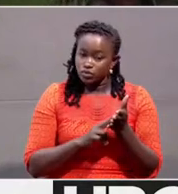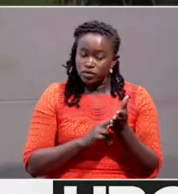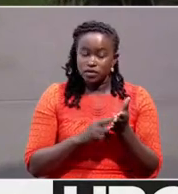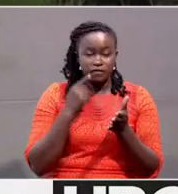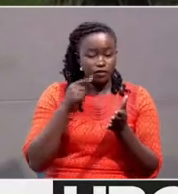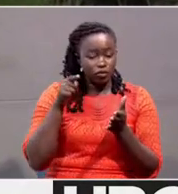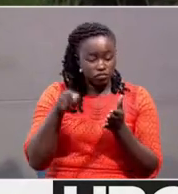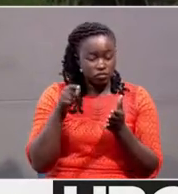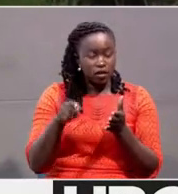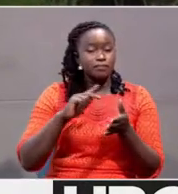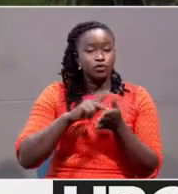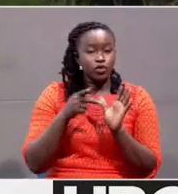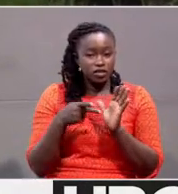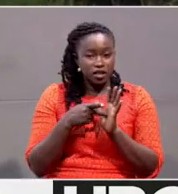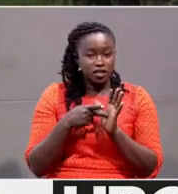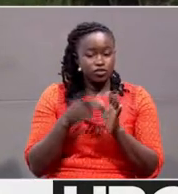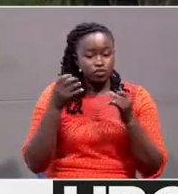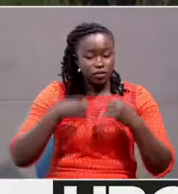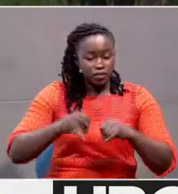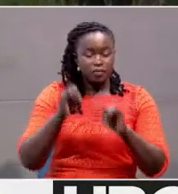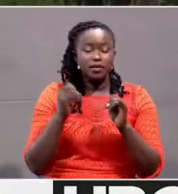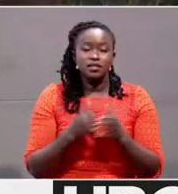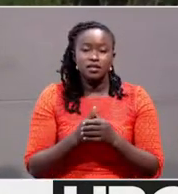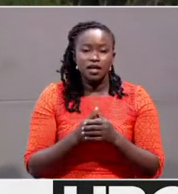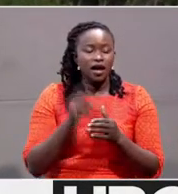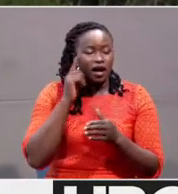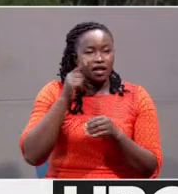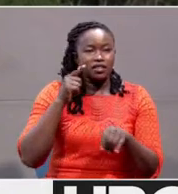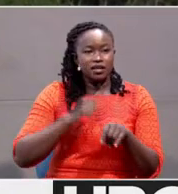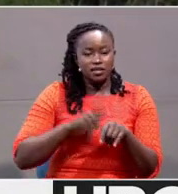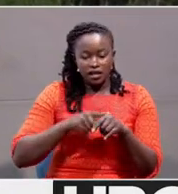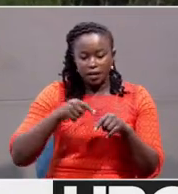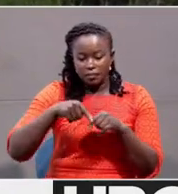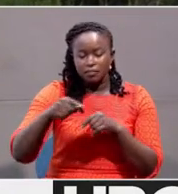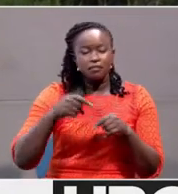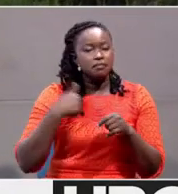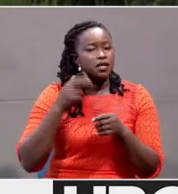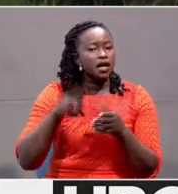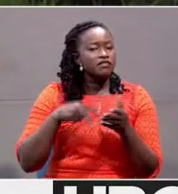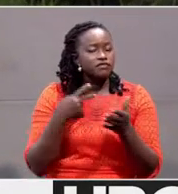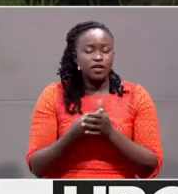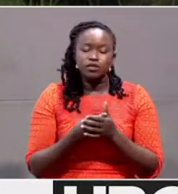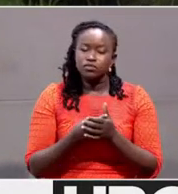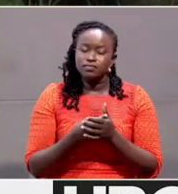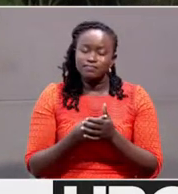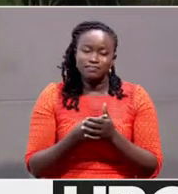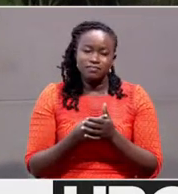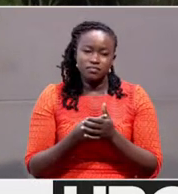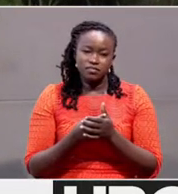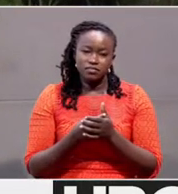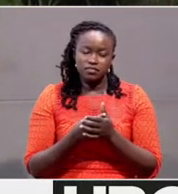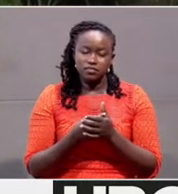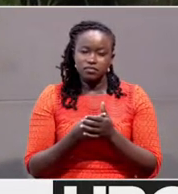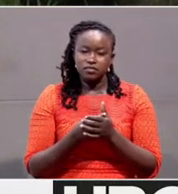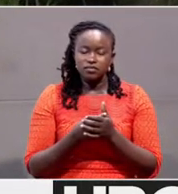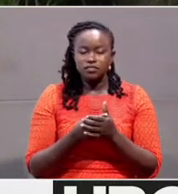for the intended projects to be implemented, I think, in time. I have failed to get